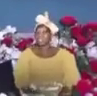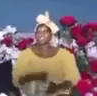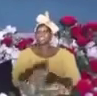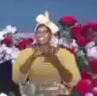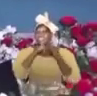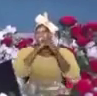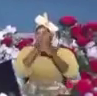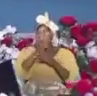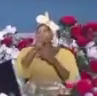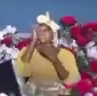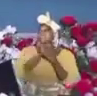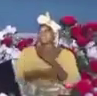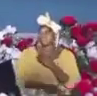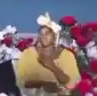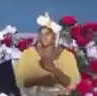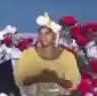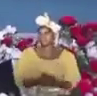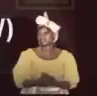Carelessness.